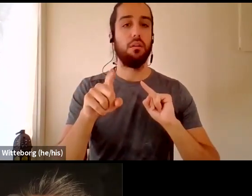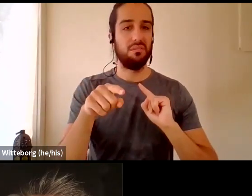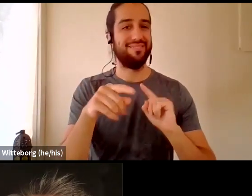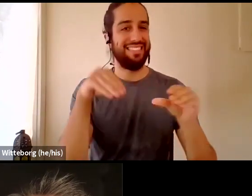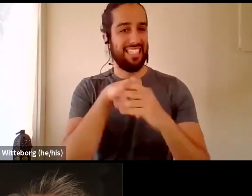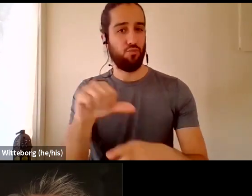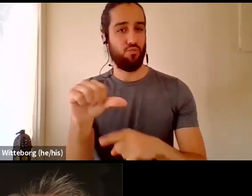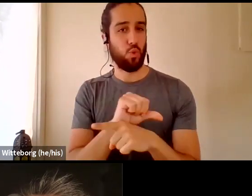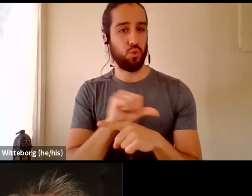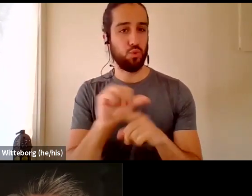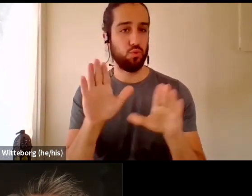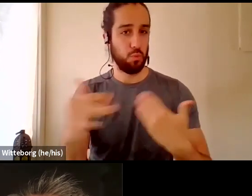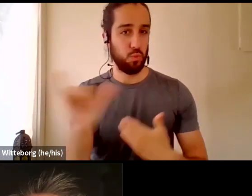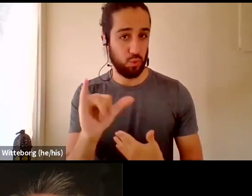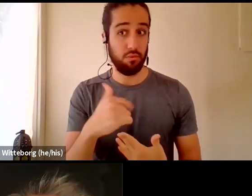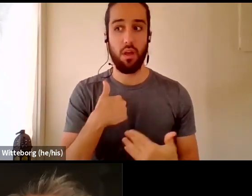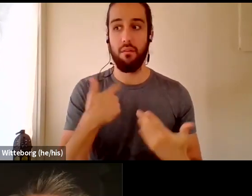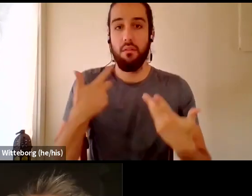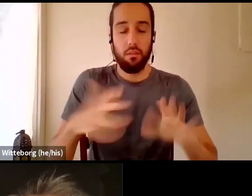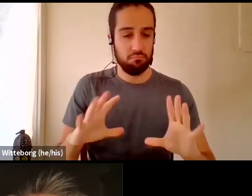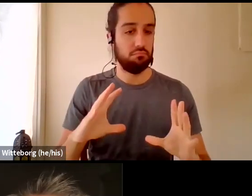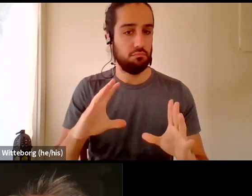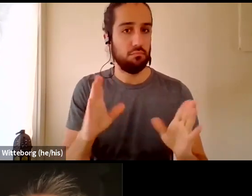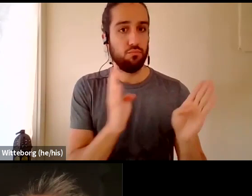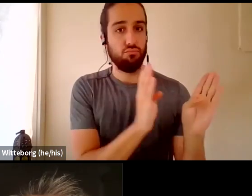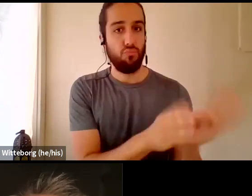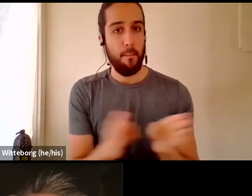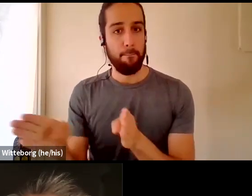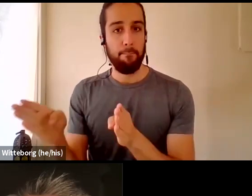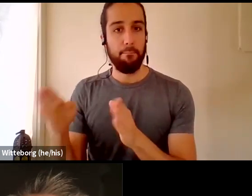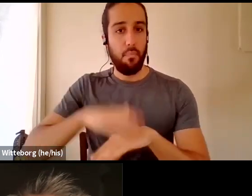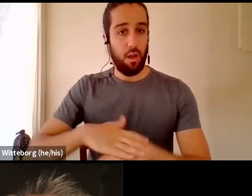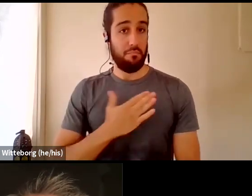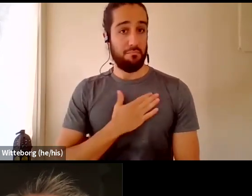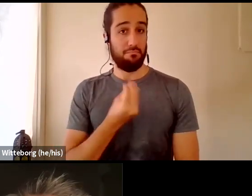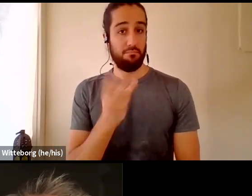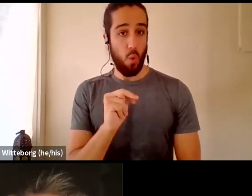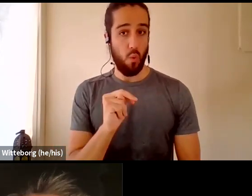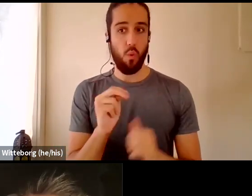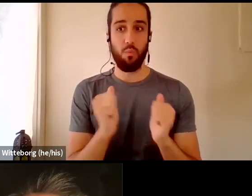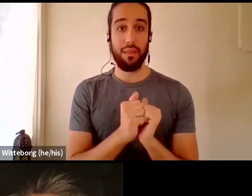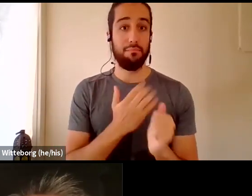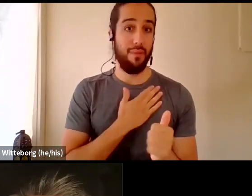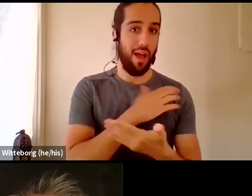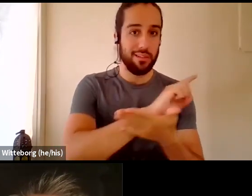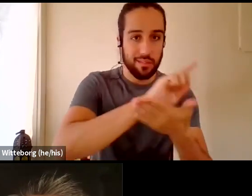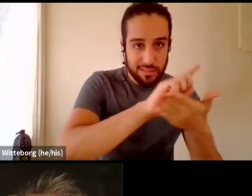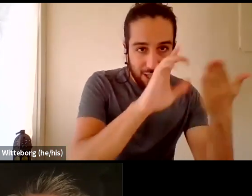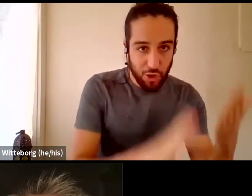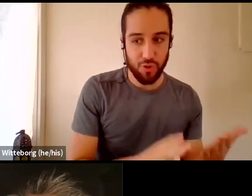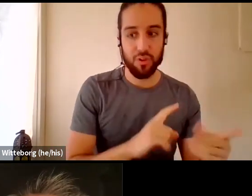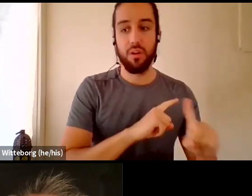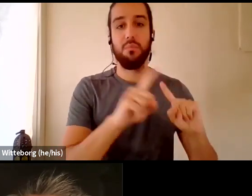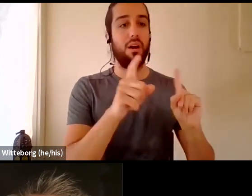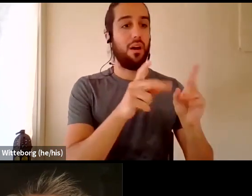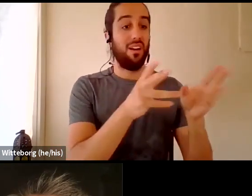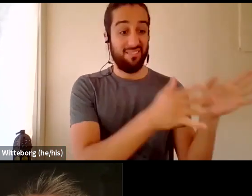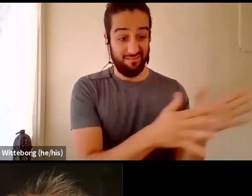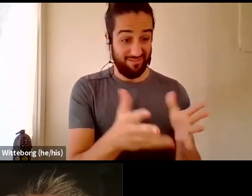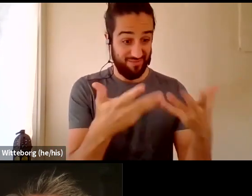know, I've done all the prep that I can do on my own or with my designers, but now